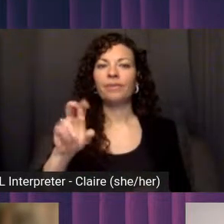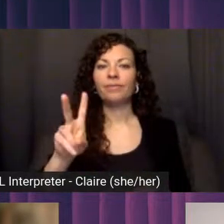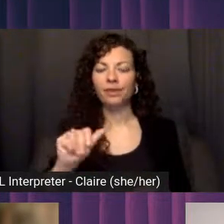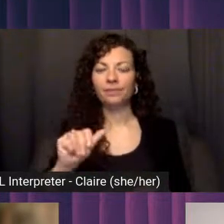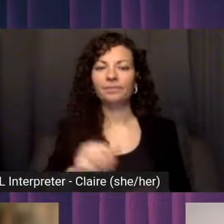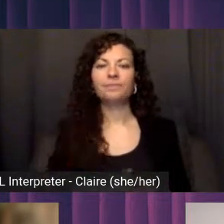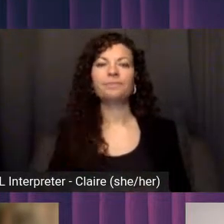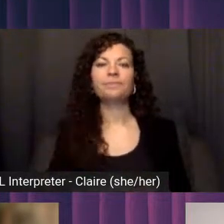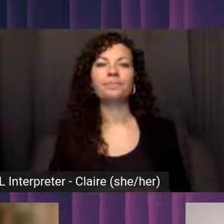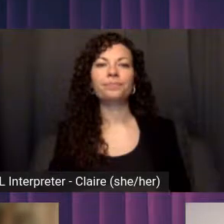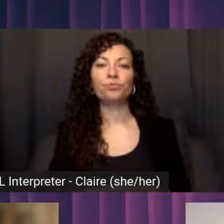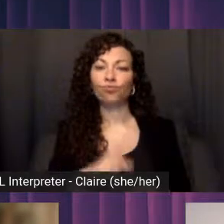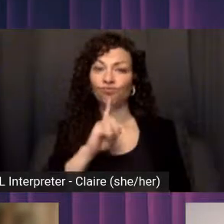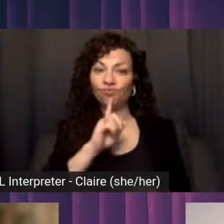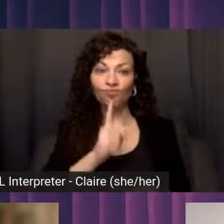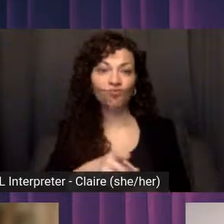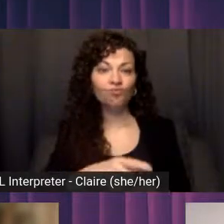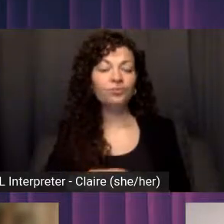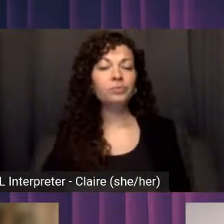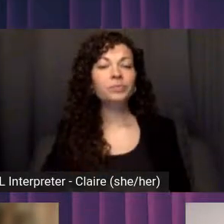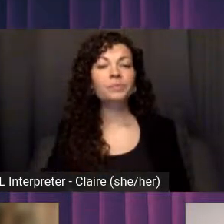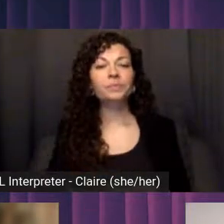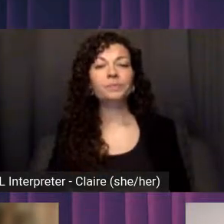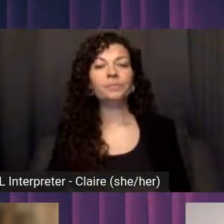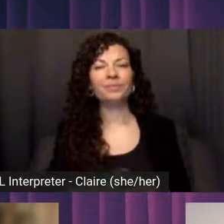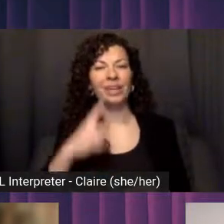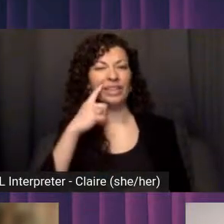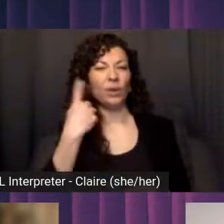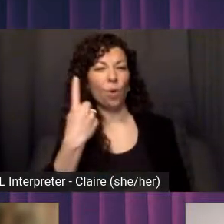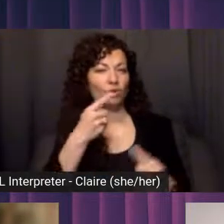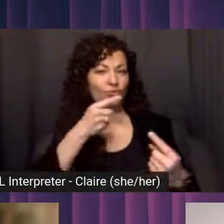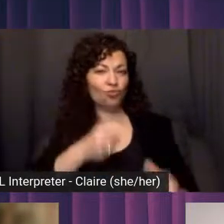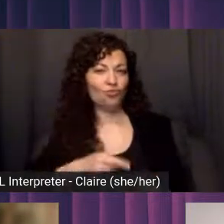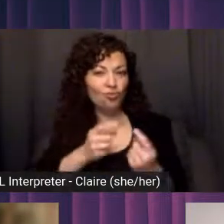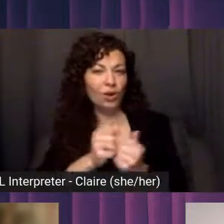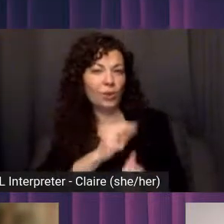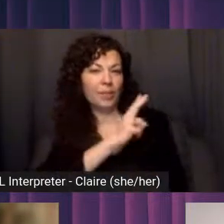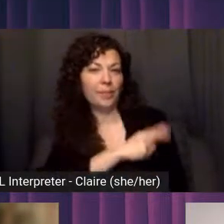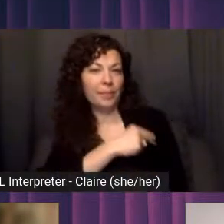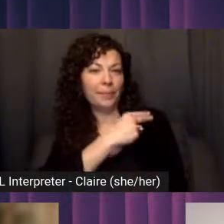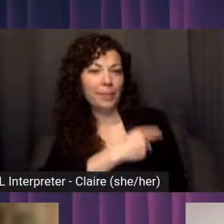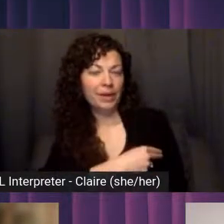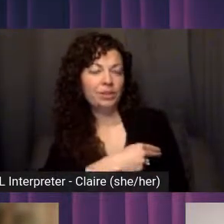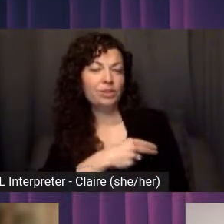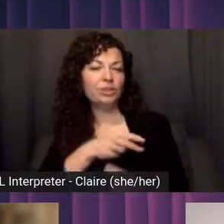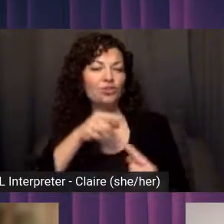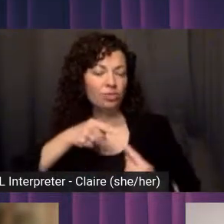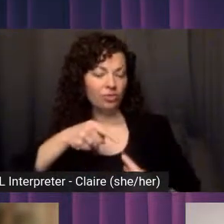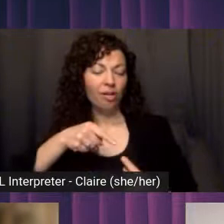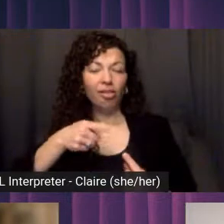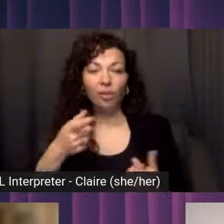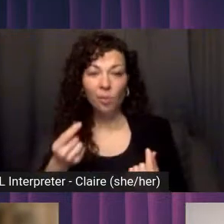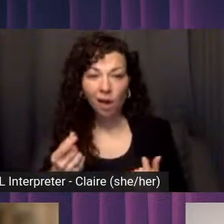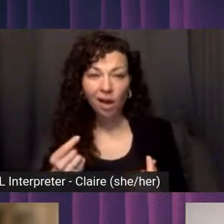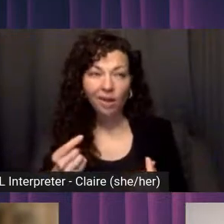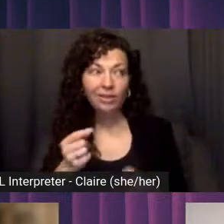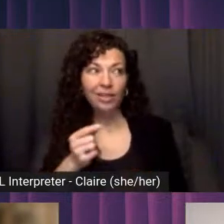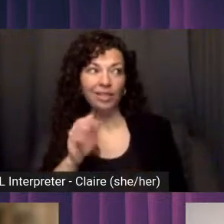is the expectations of community and for the general population